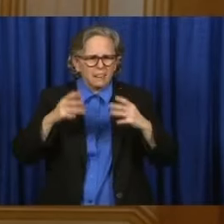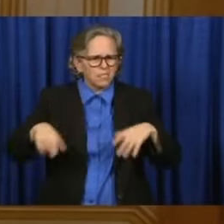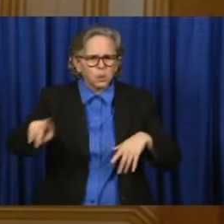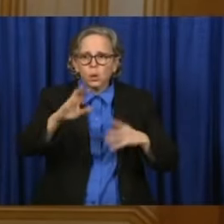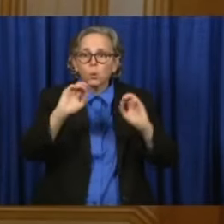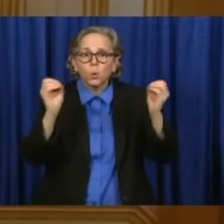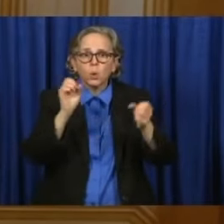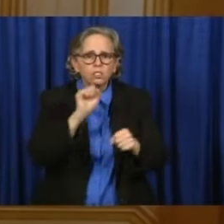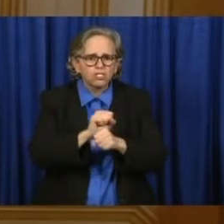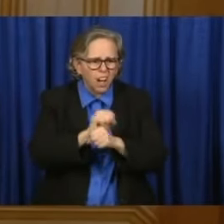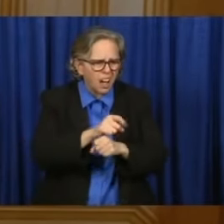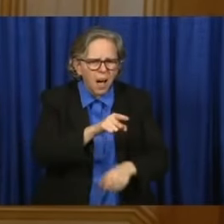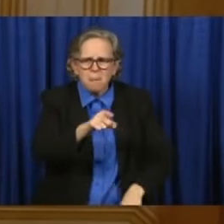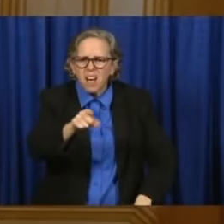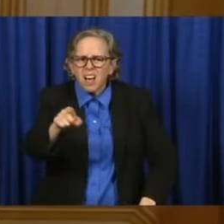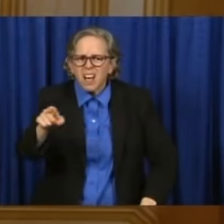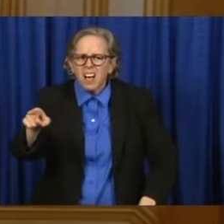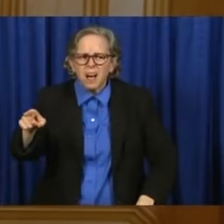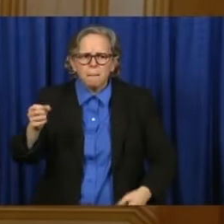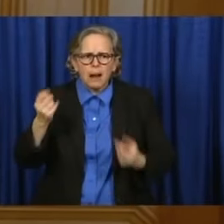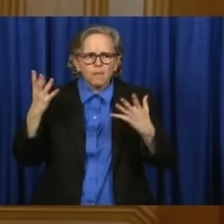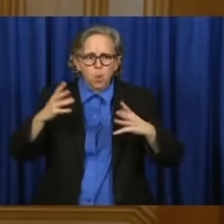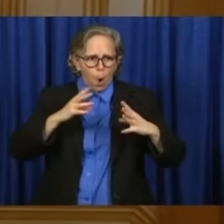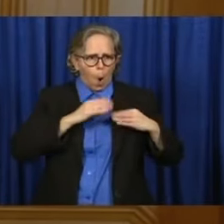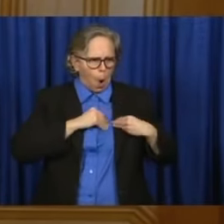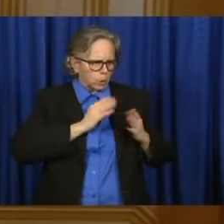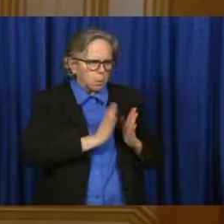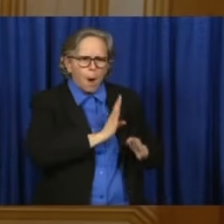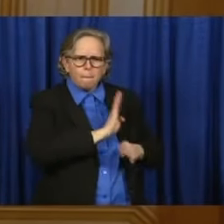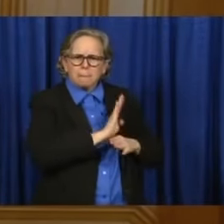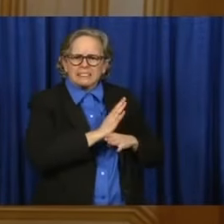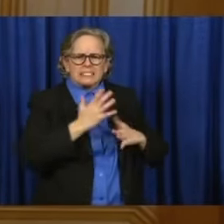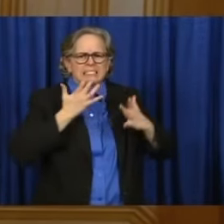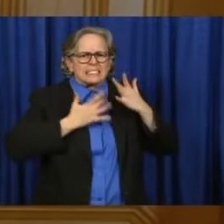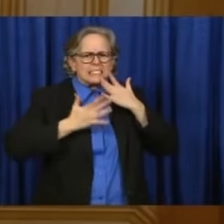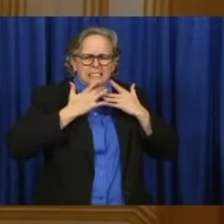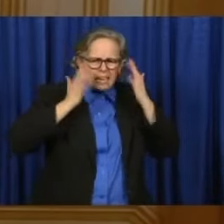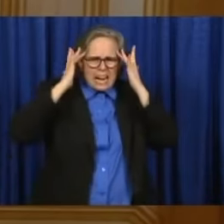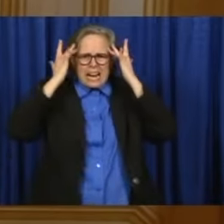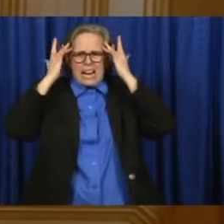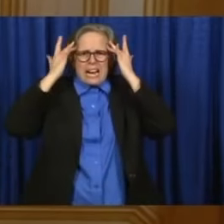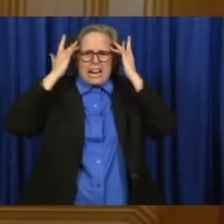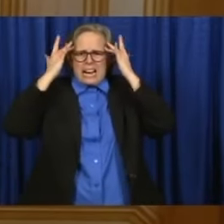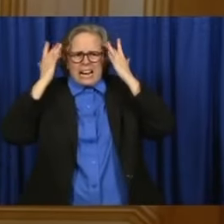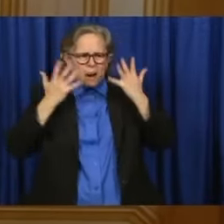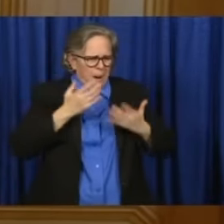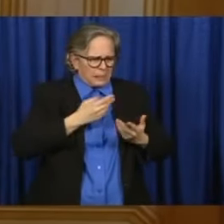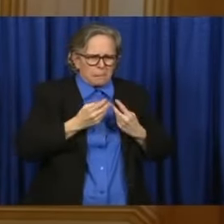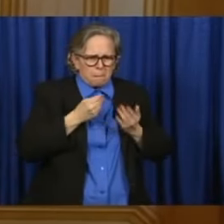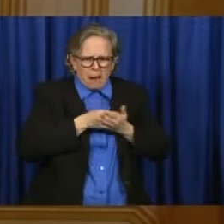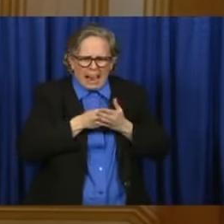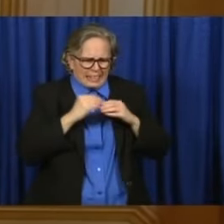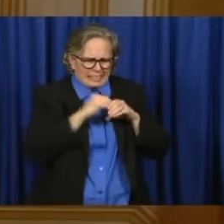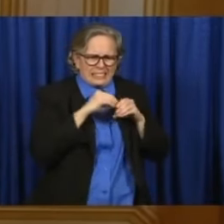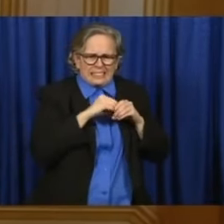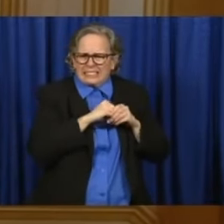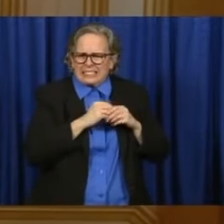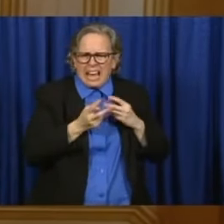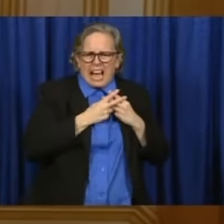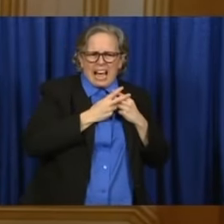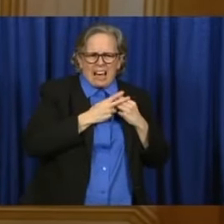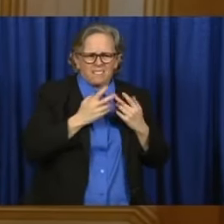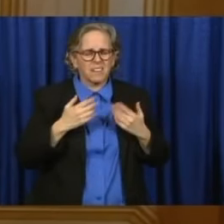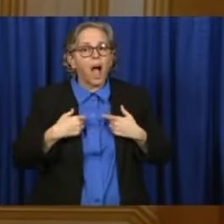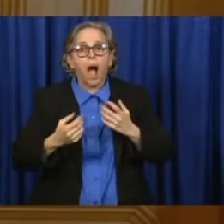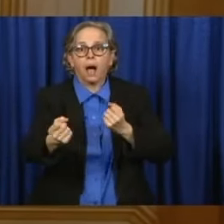know many of you who run small businesses are worried about that small business. Are you going to be able to get it started back up? And I fully understand